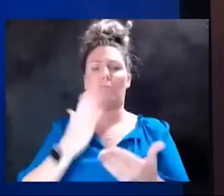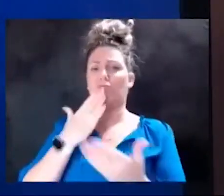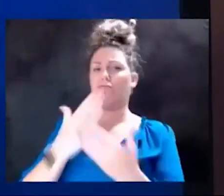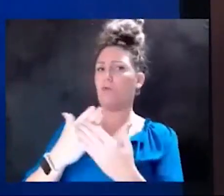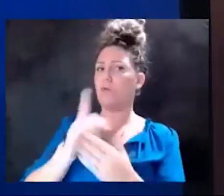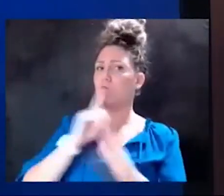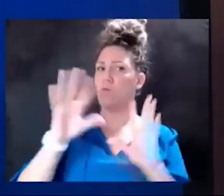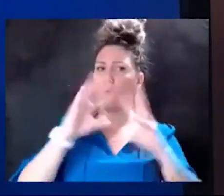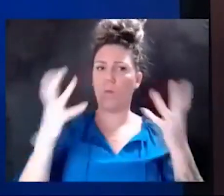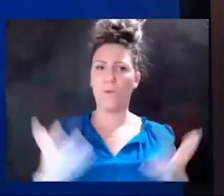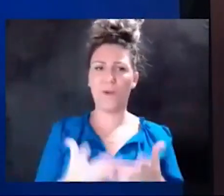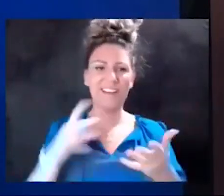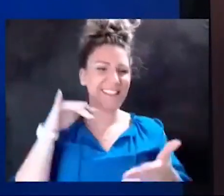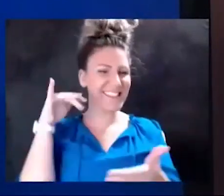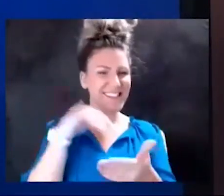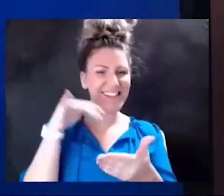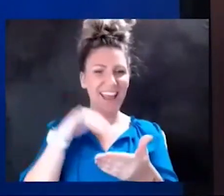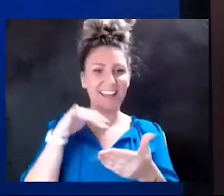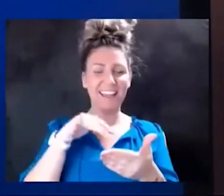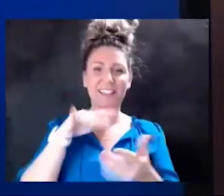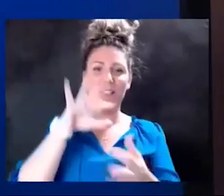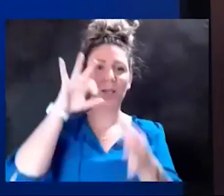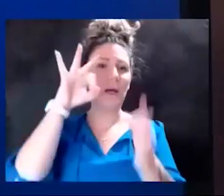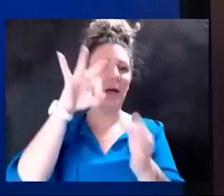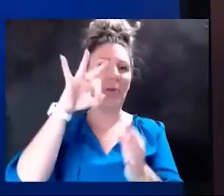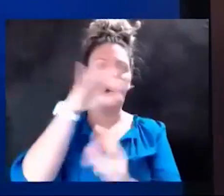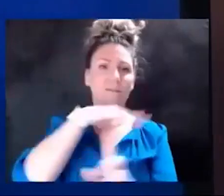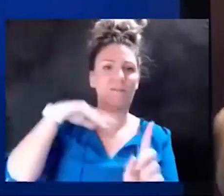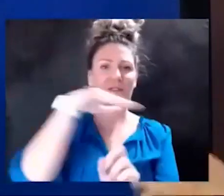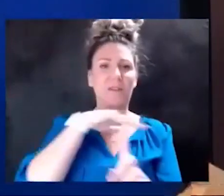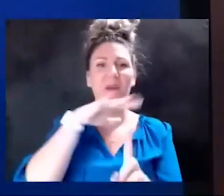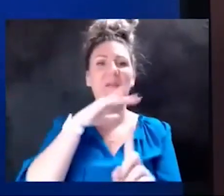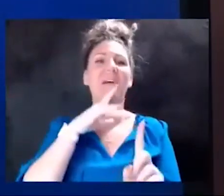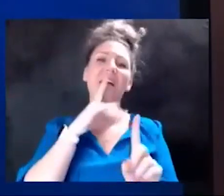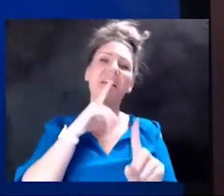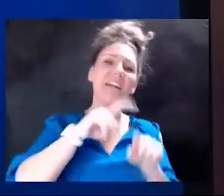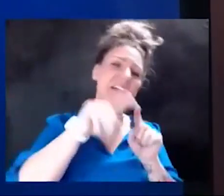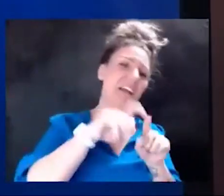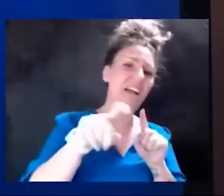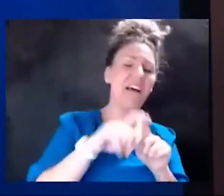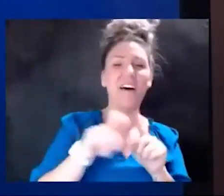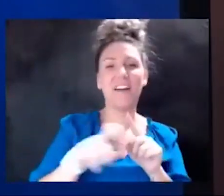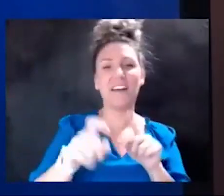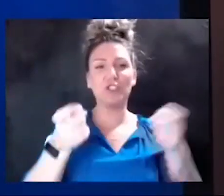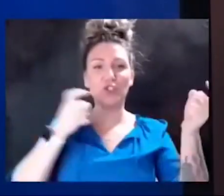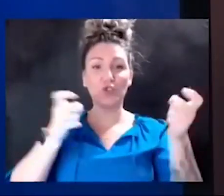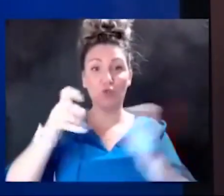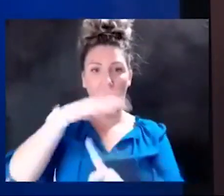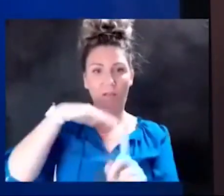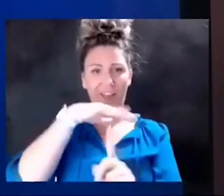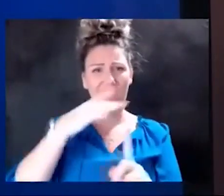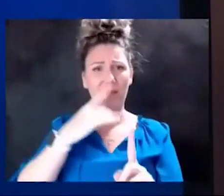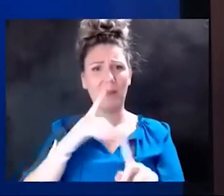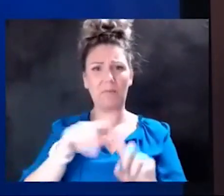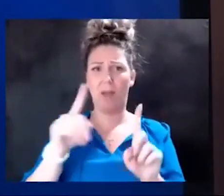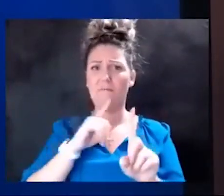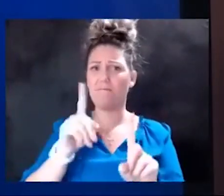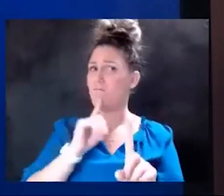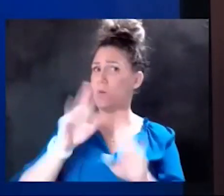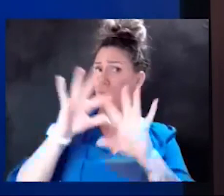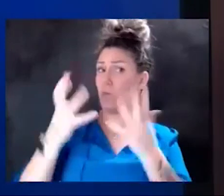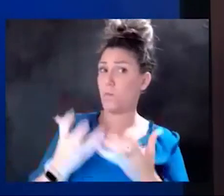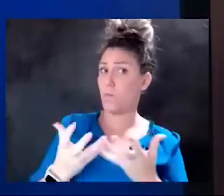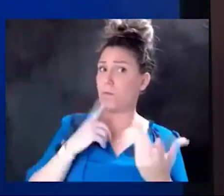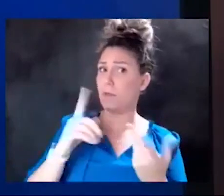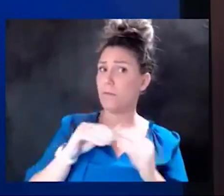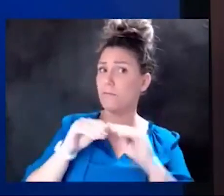are like a perfect environment. People are following up, you're getting phone calls, everything looks so good. But what happens when you go to the real world with the drug? Does it work as well? What